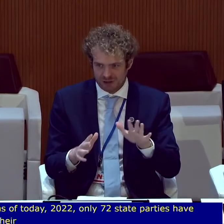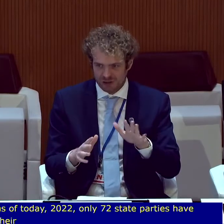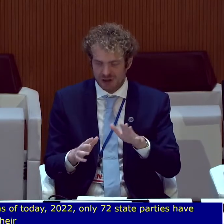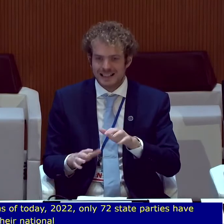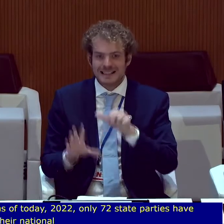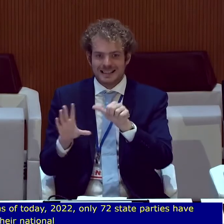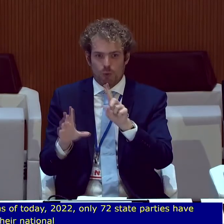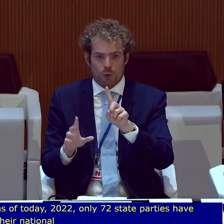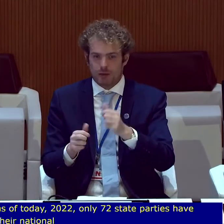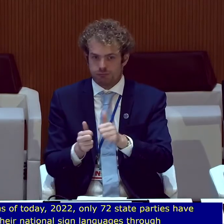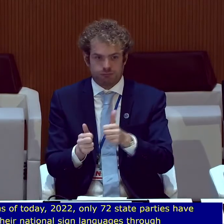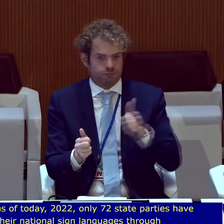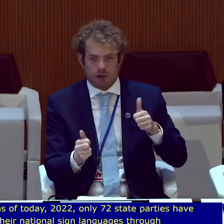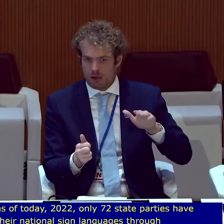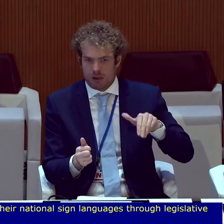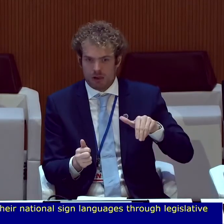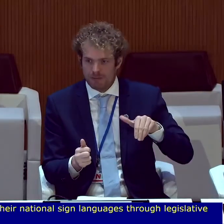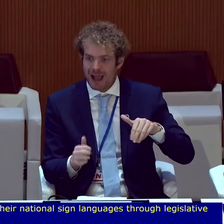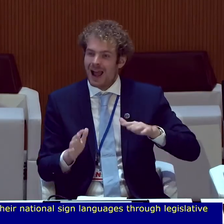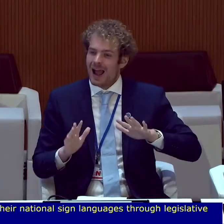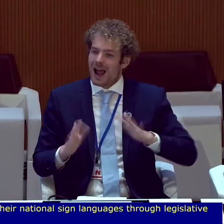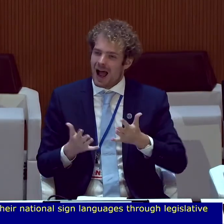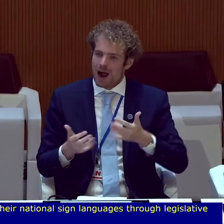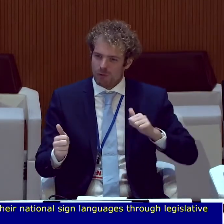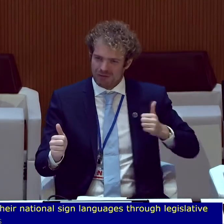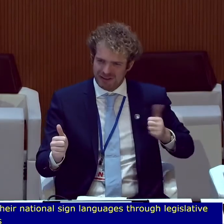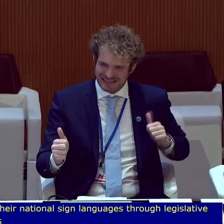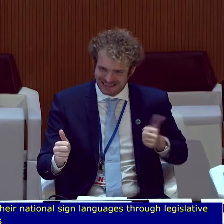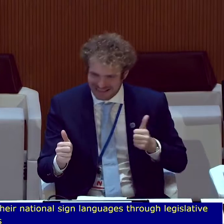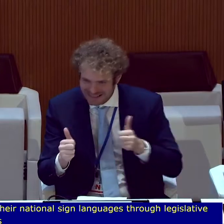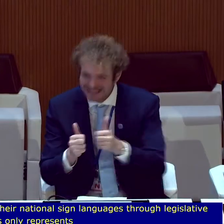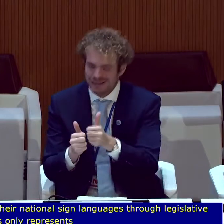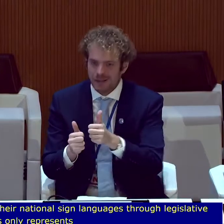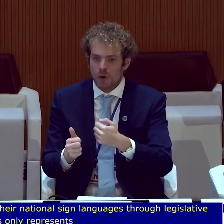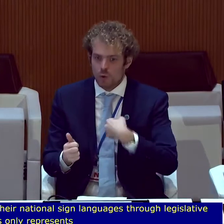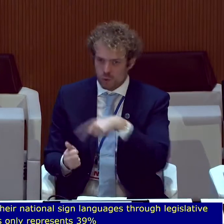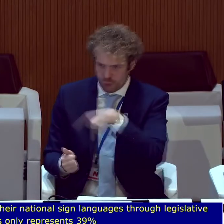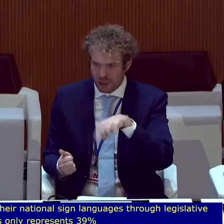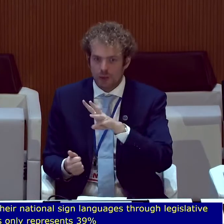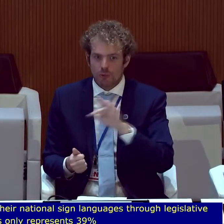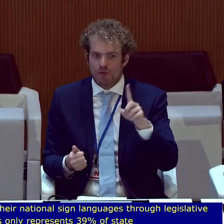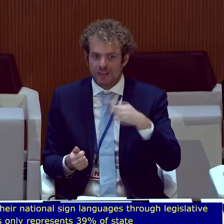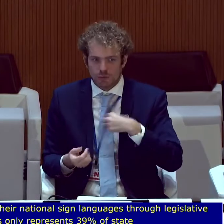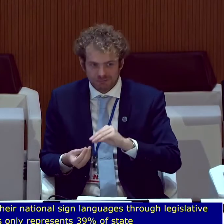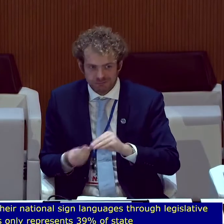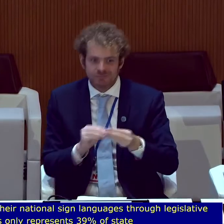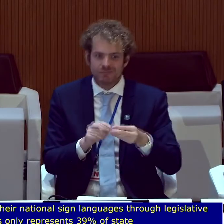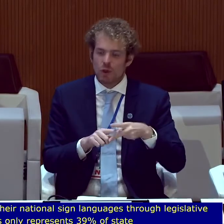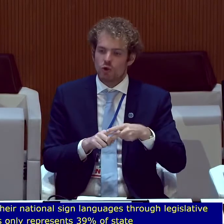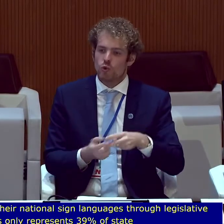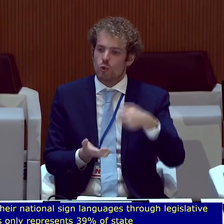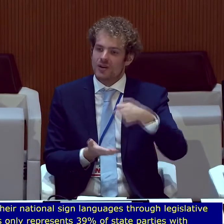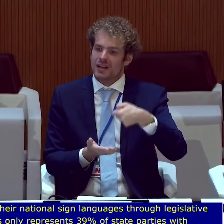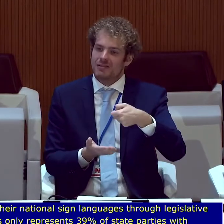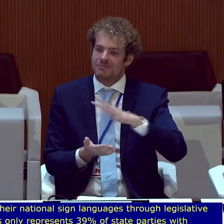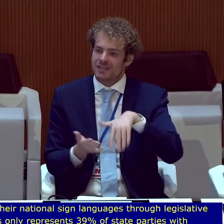This only represents 39% of state parties, with 61% yet to catch up and recognize their national